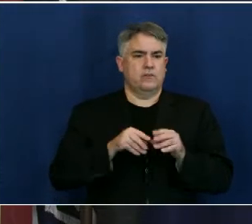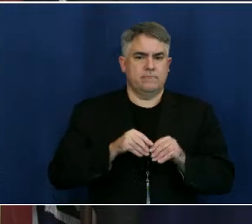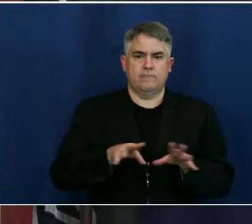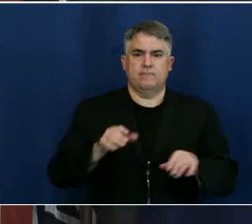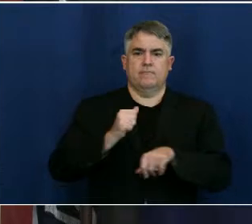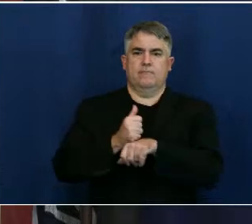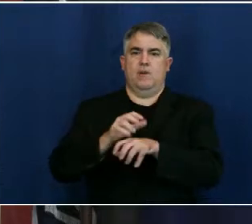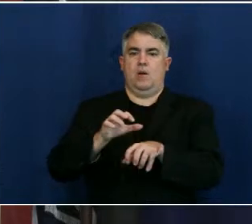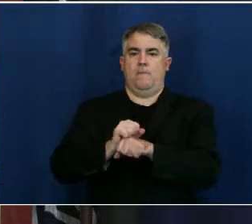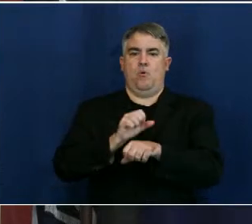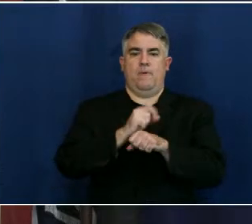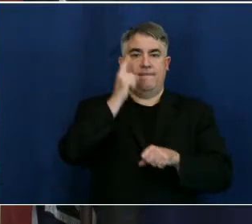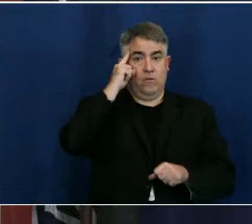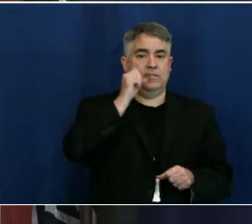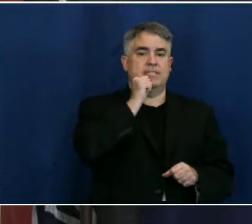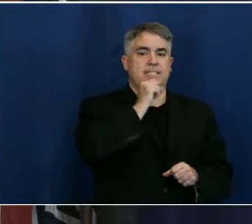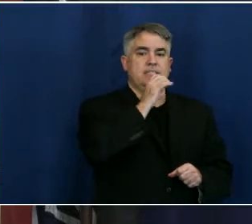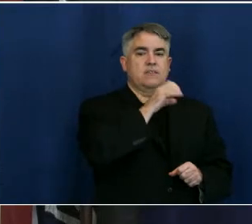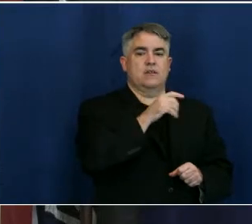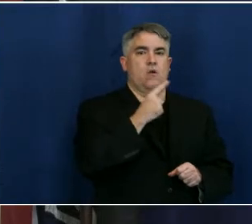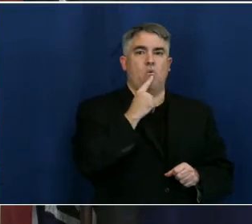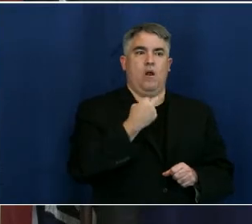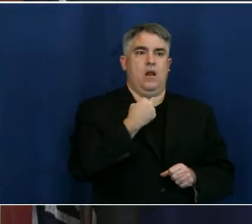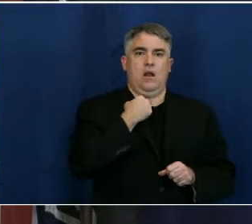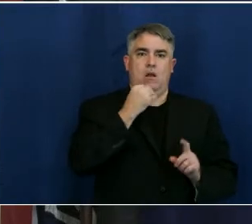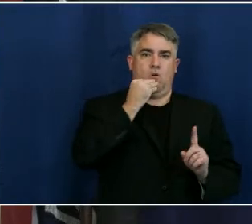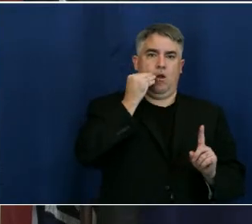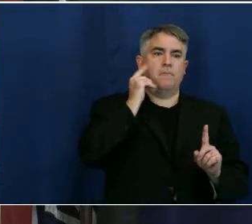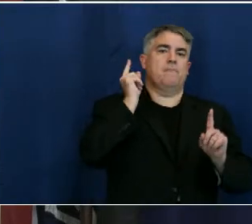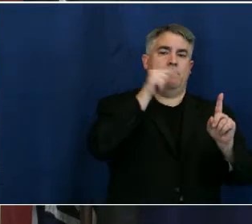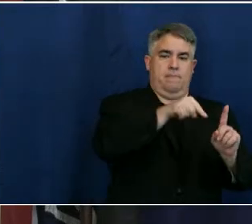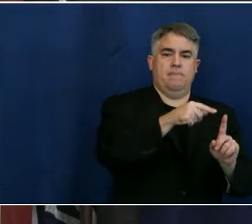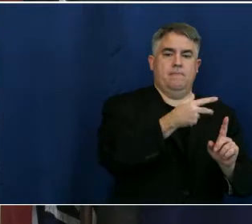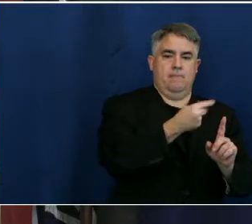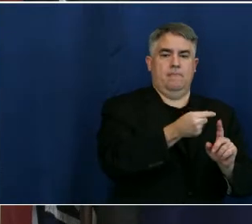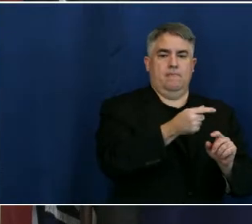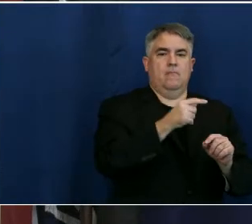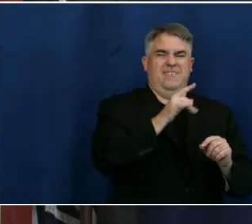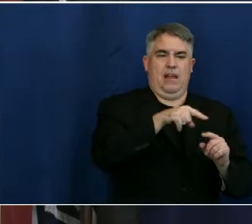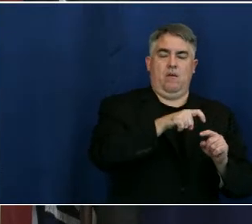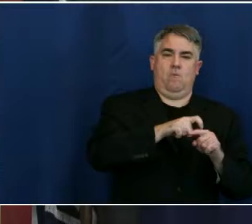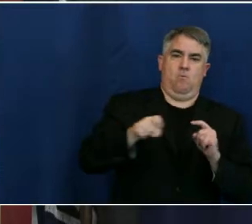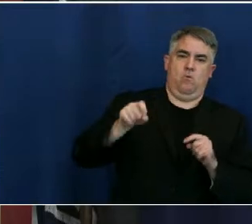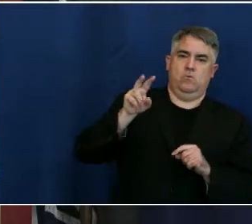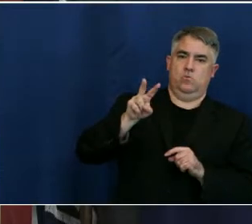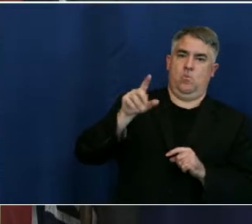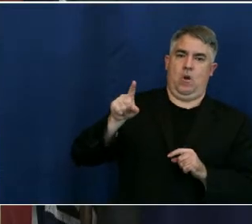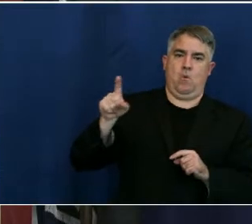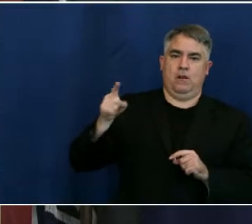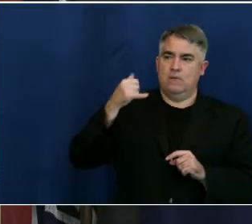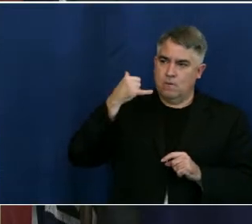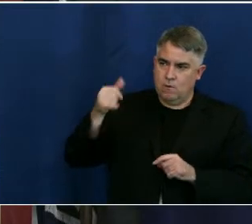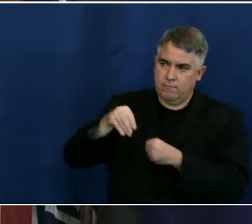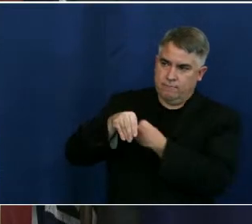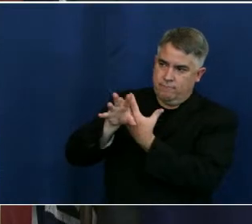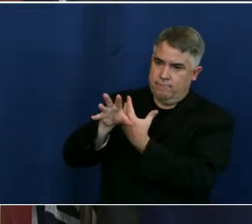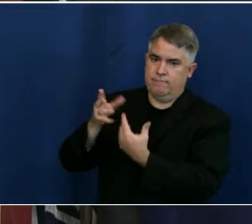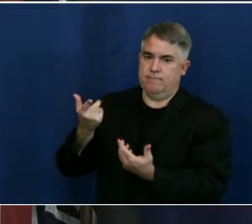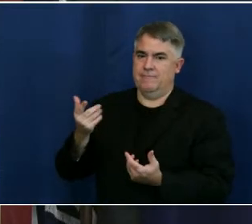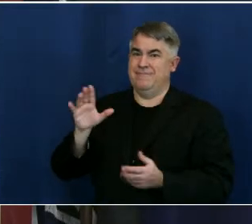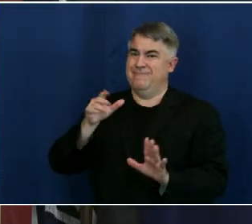seniors only through the 211 system. And so they'll be able to call. But again, we ask people's patience. They're getting flooded with